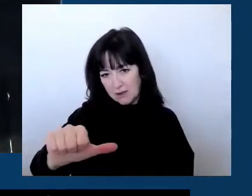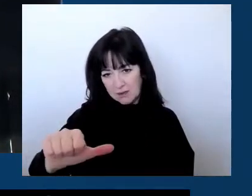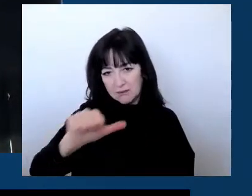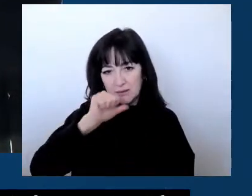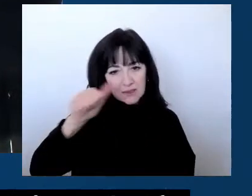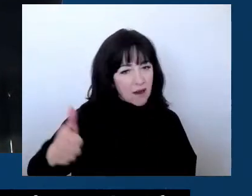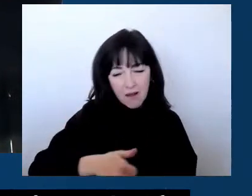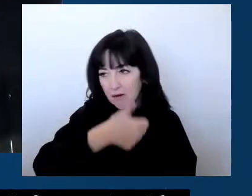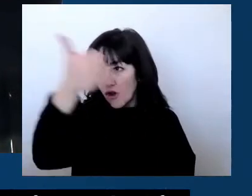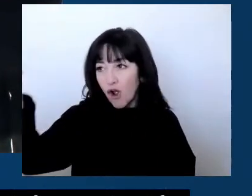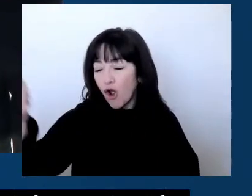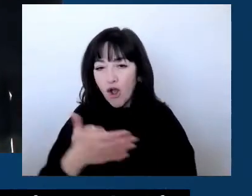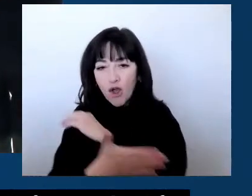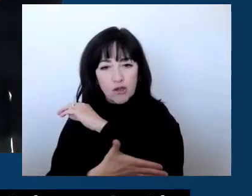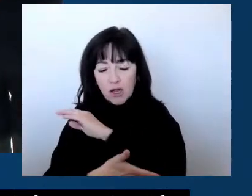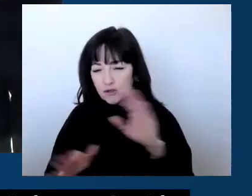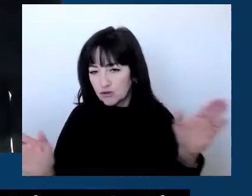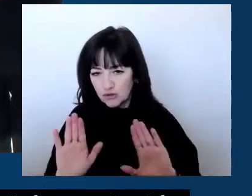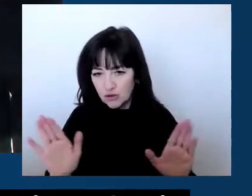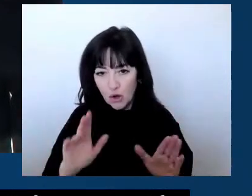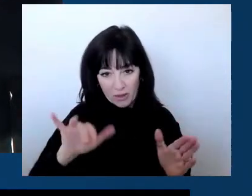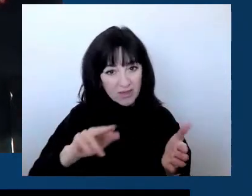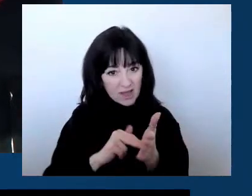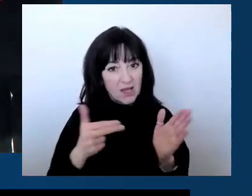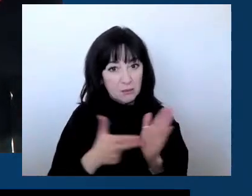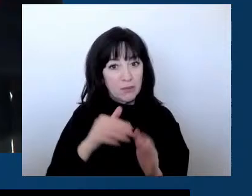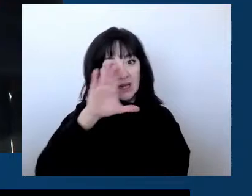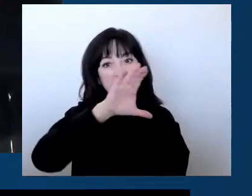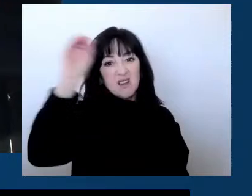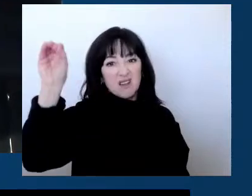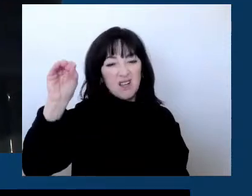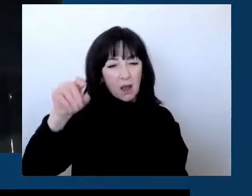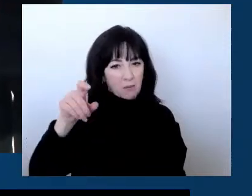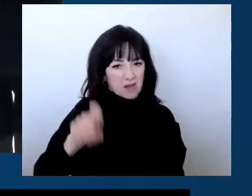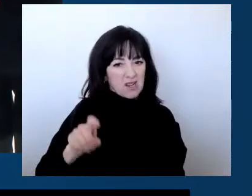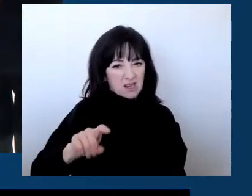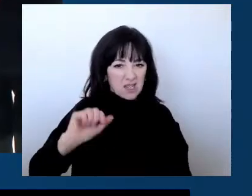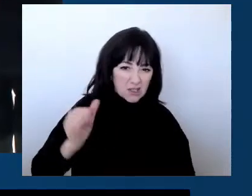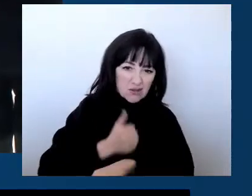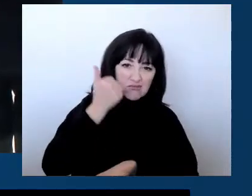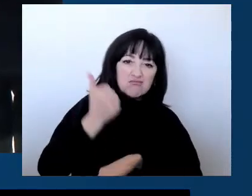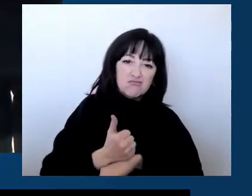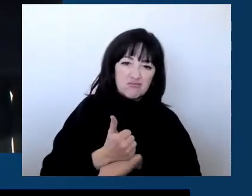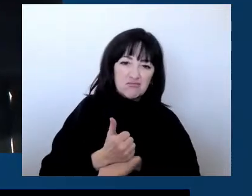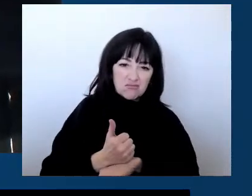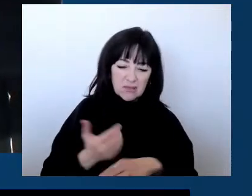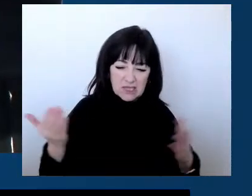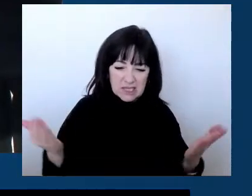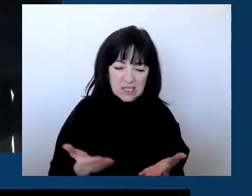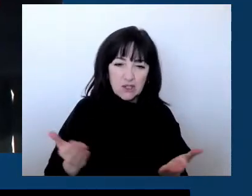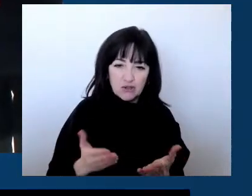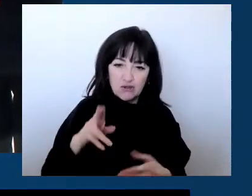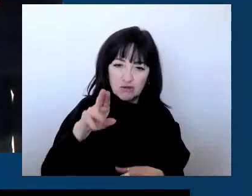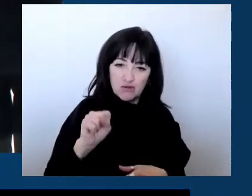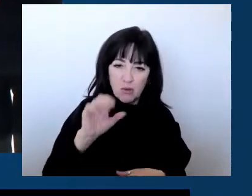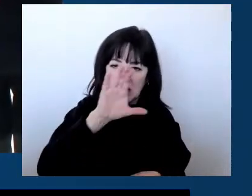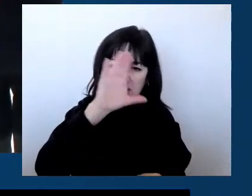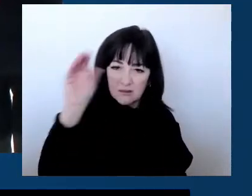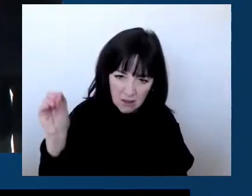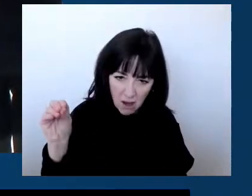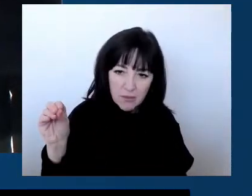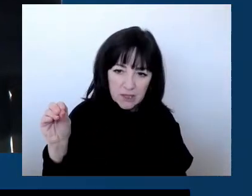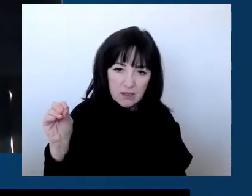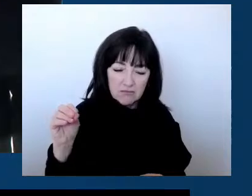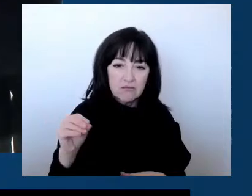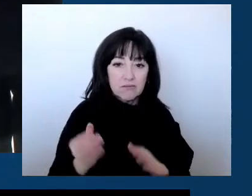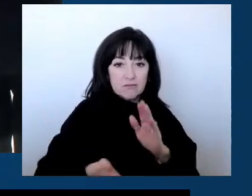And for that to happen, companies need to be positioned to ramp up their domestic manufacturing, and we need to support them in creating those good-paying American jobs.